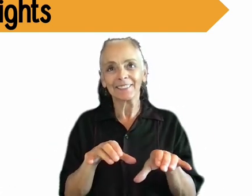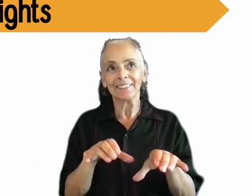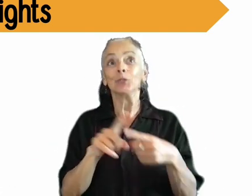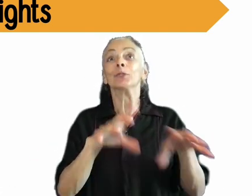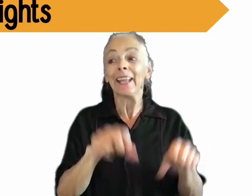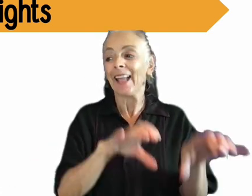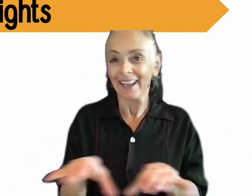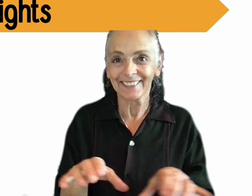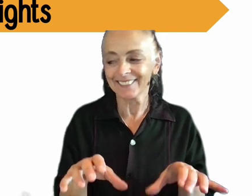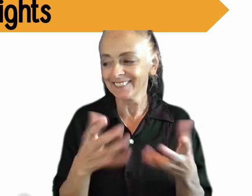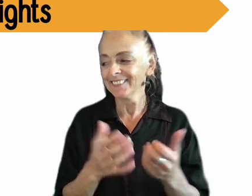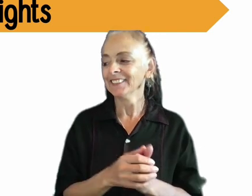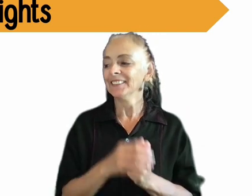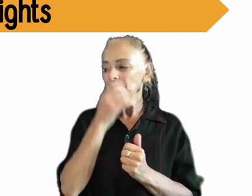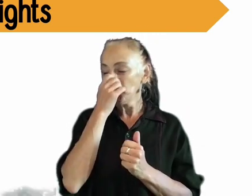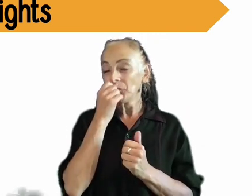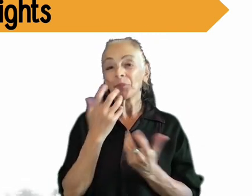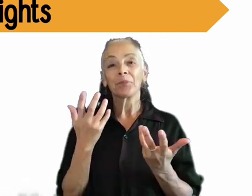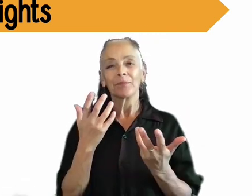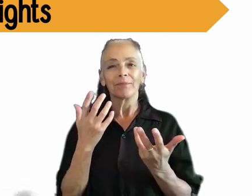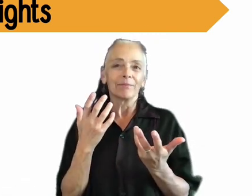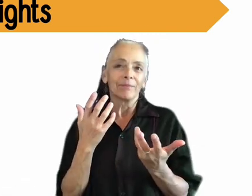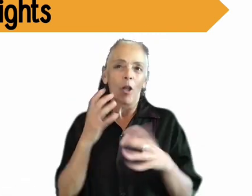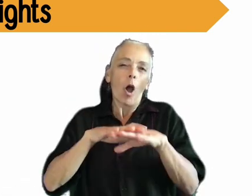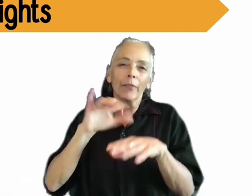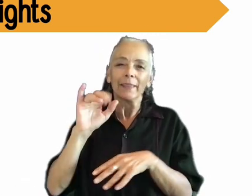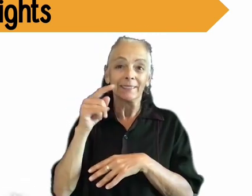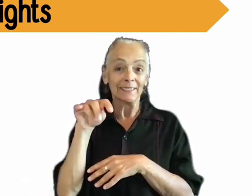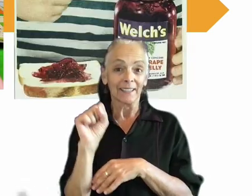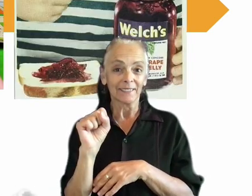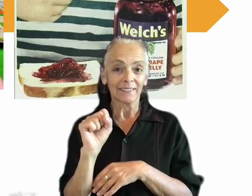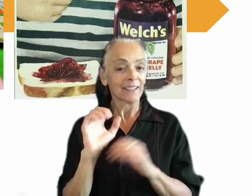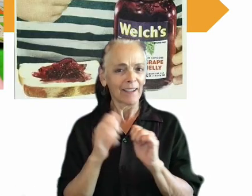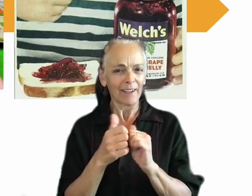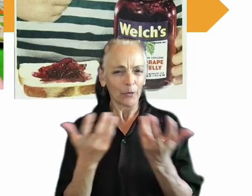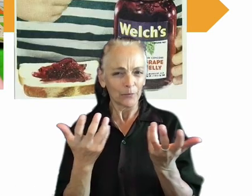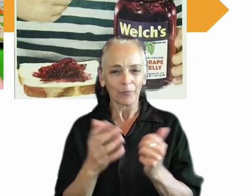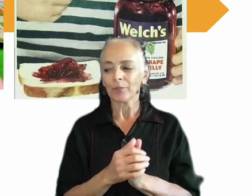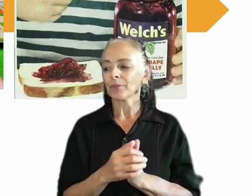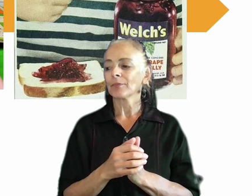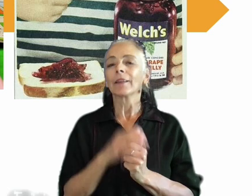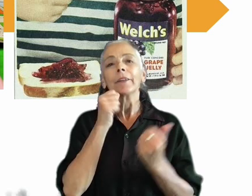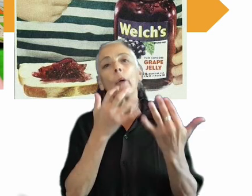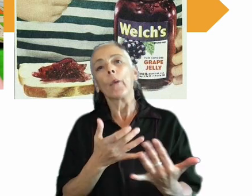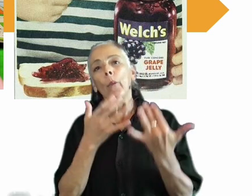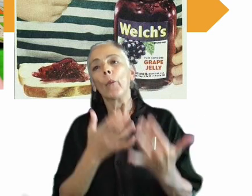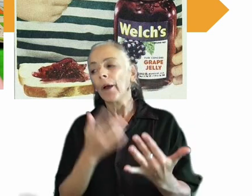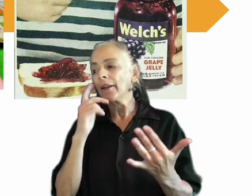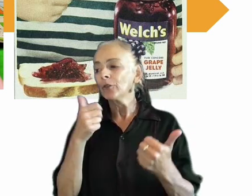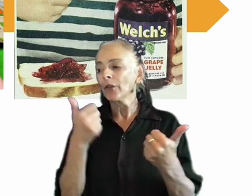insights okay so what do i mean by taking action on taking action on insights don't wait around for the game